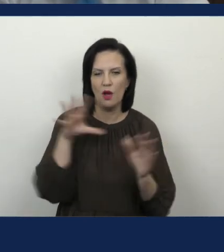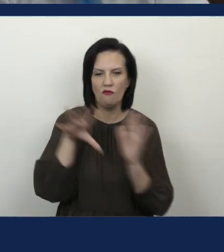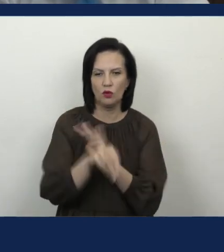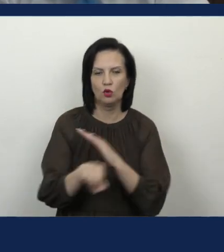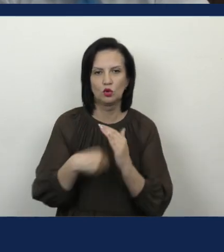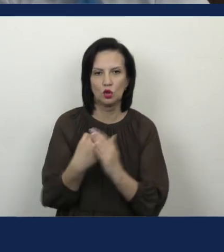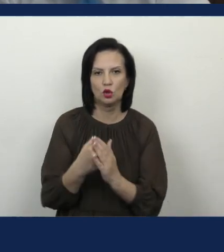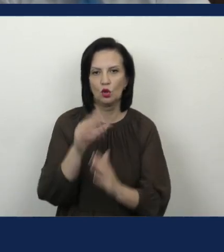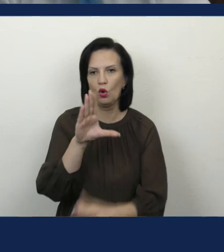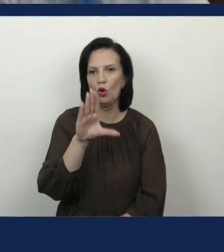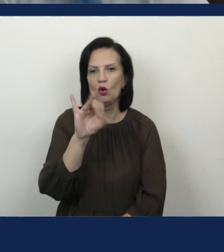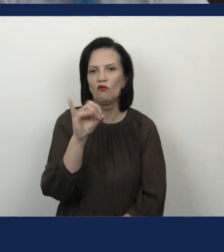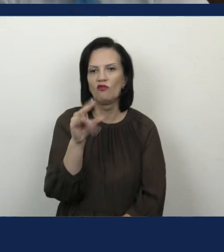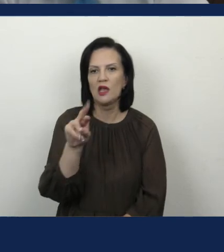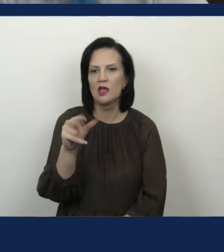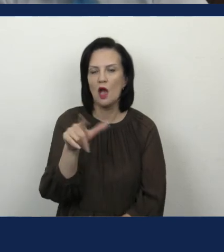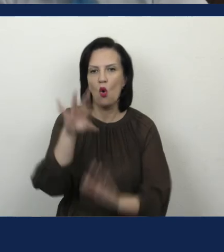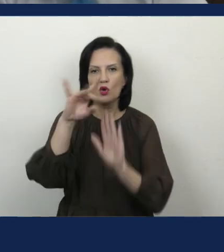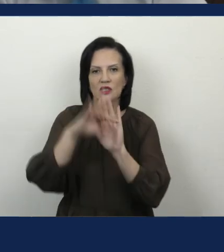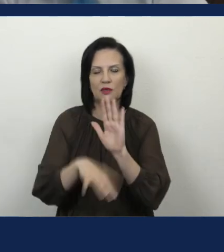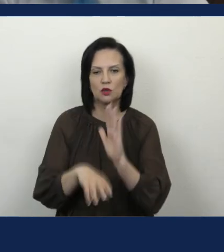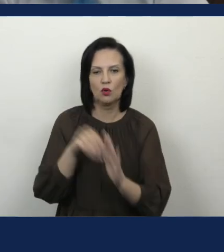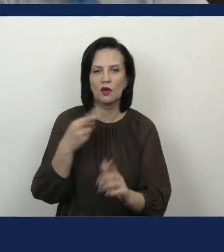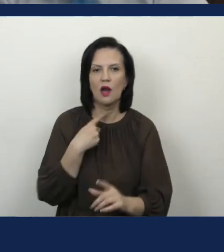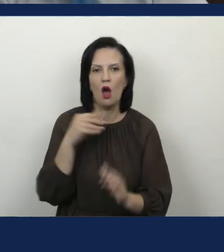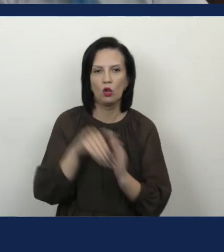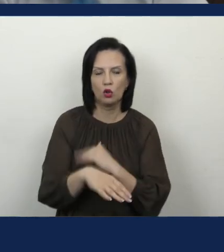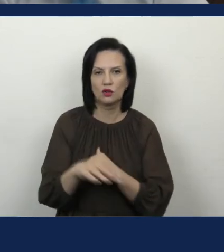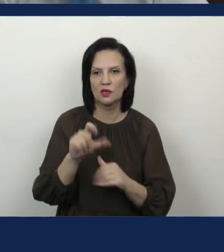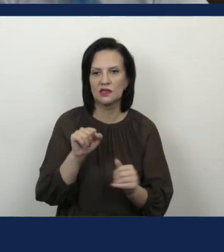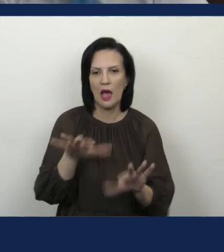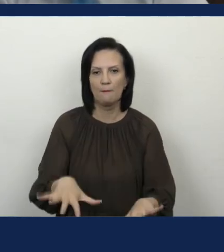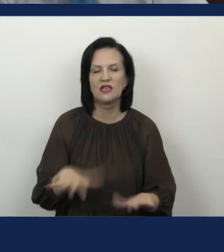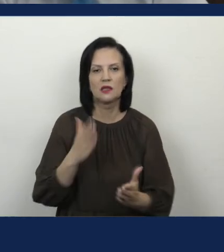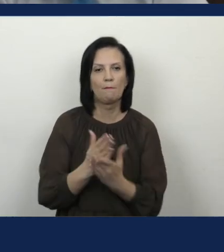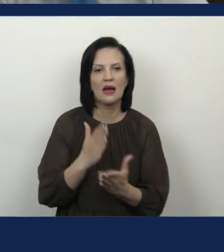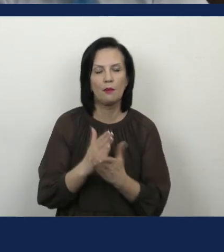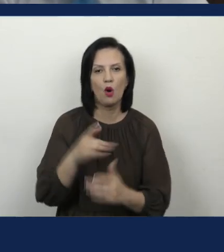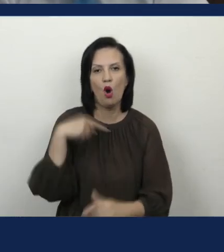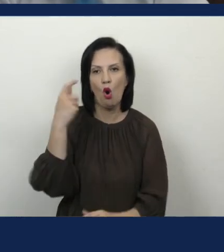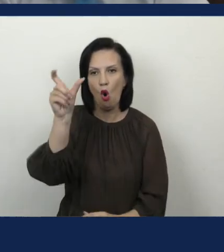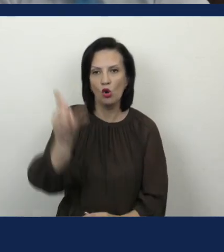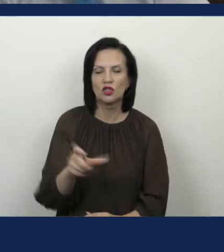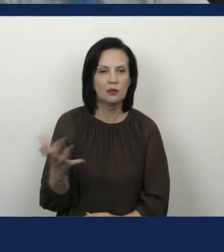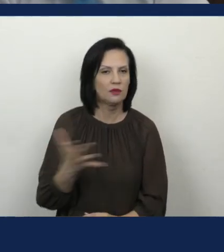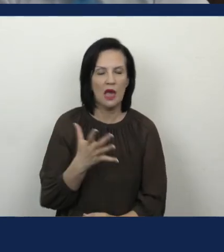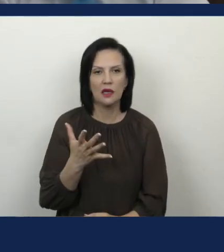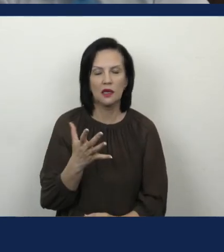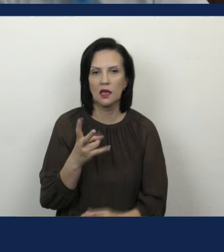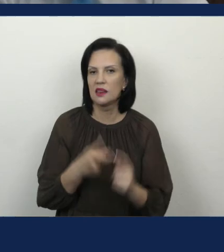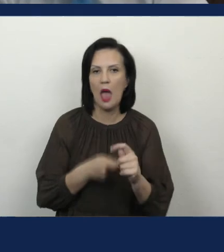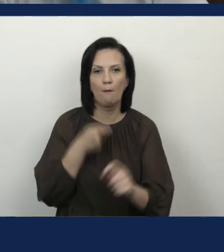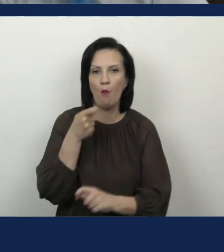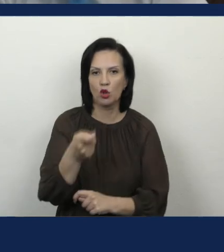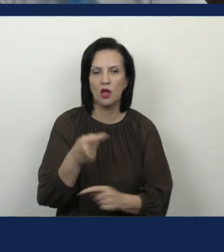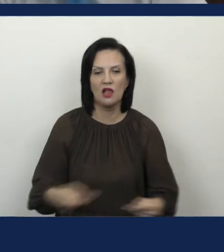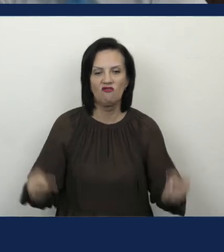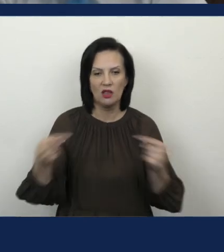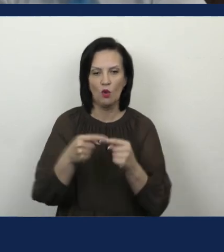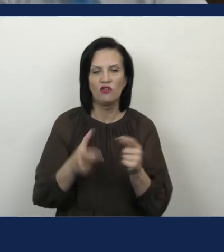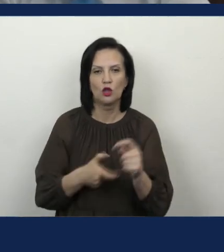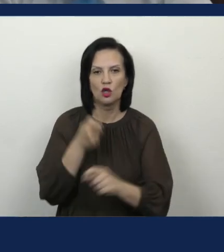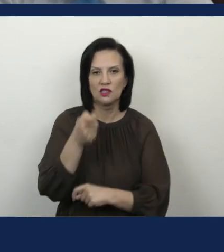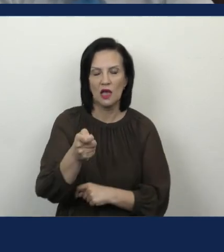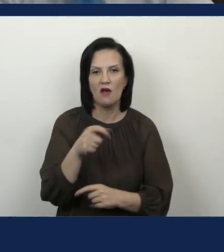the incorrect inclusion into the voter lists of the persons who